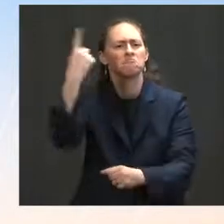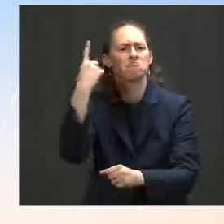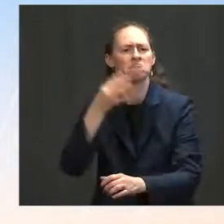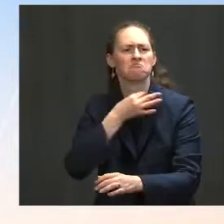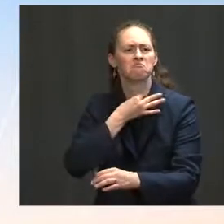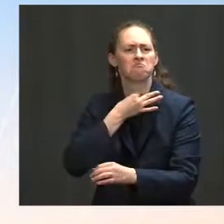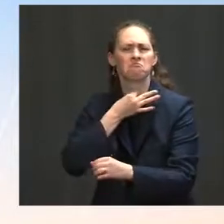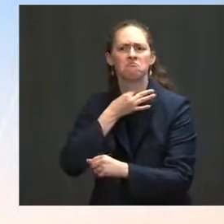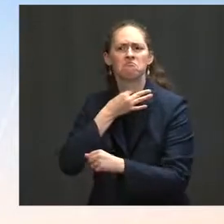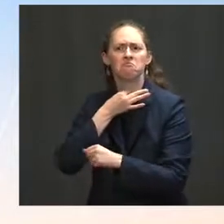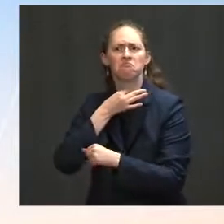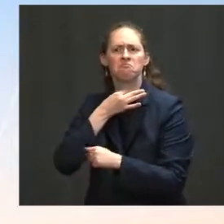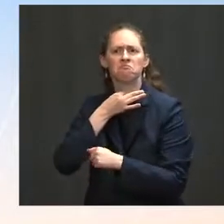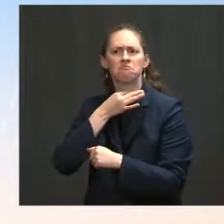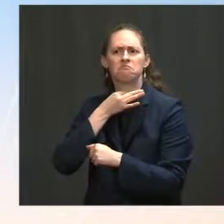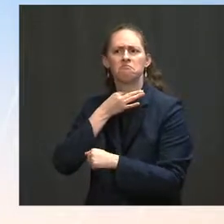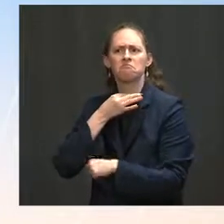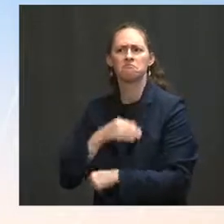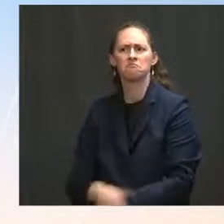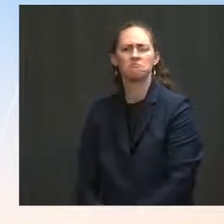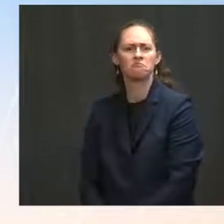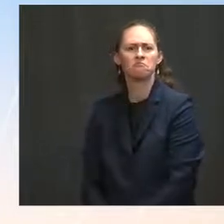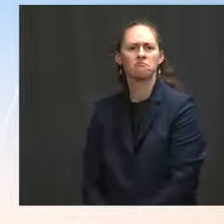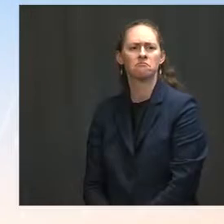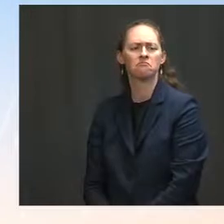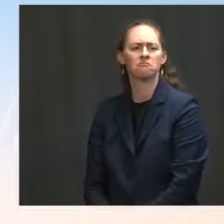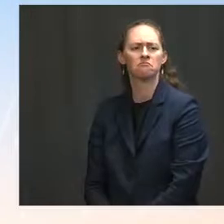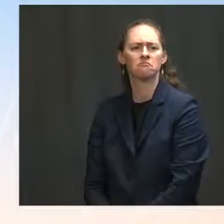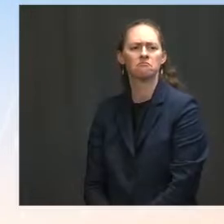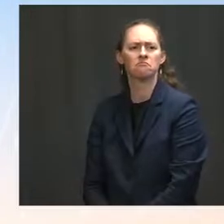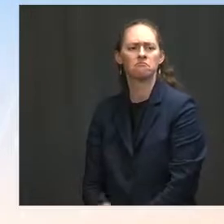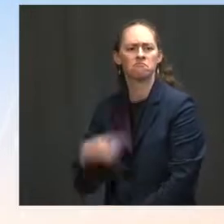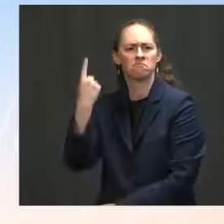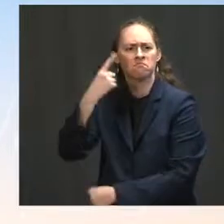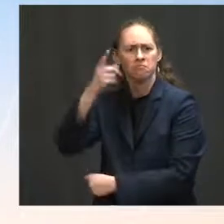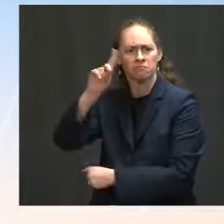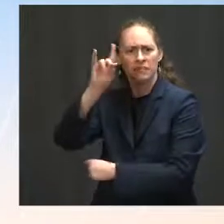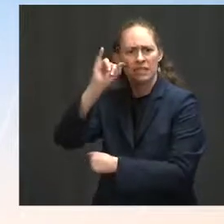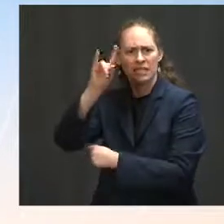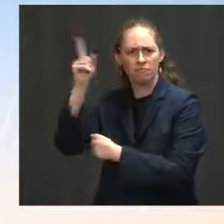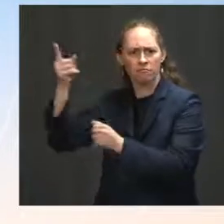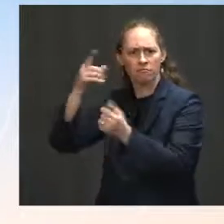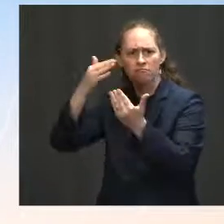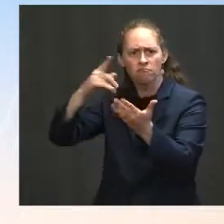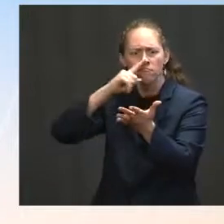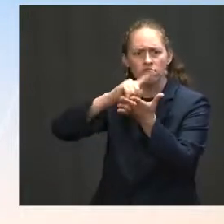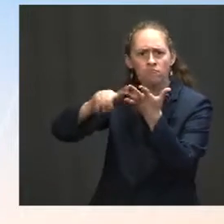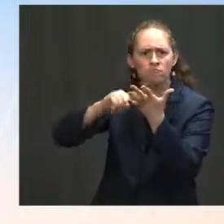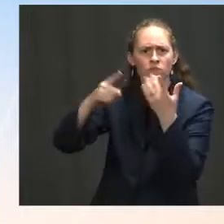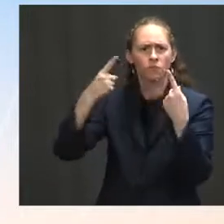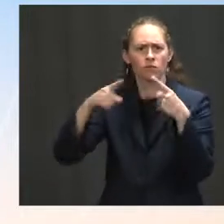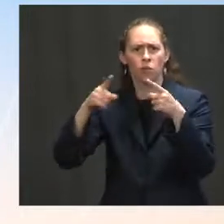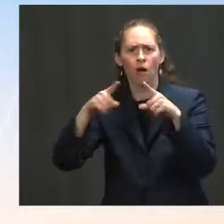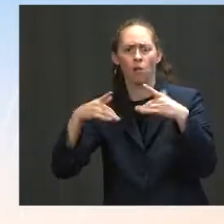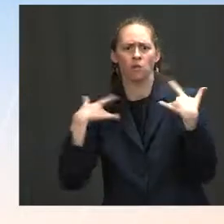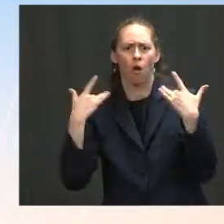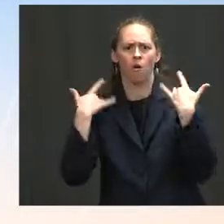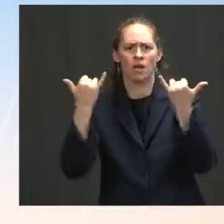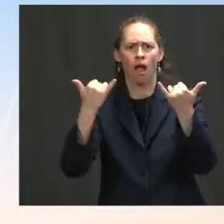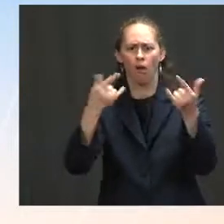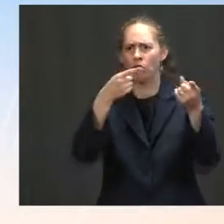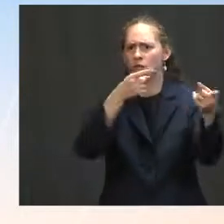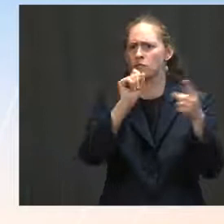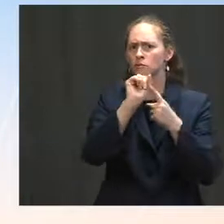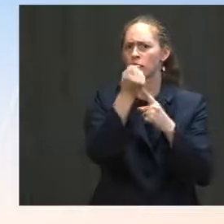call? And did Putin say he was investigating? Did he deny it? What was that conversation? Well, I'm still not going to read out what President